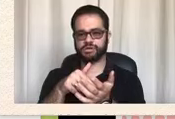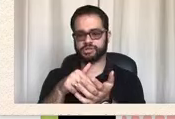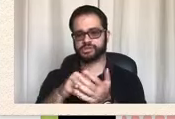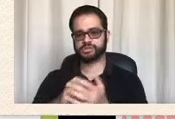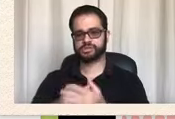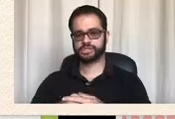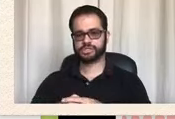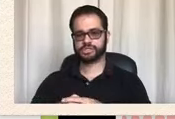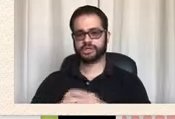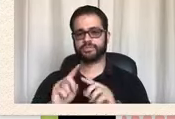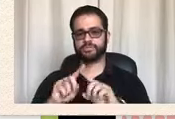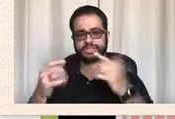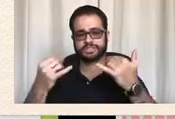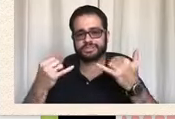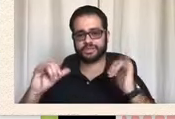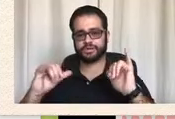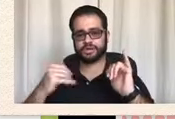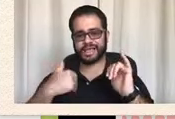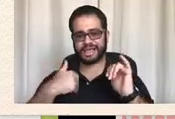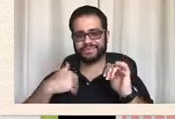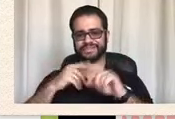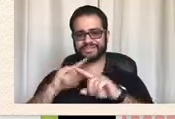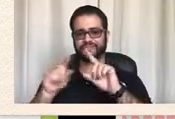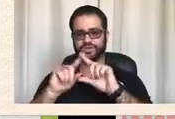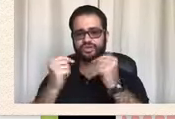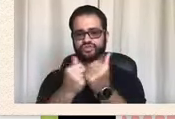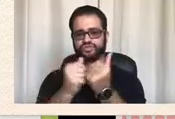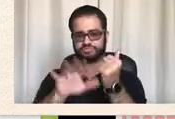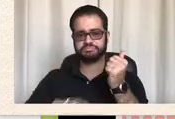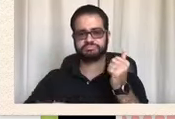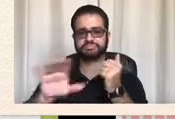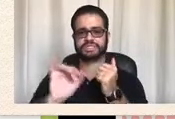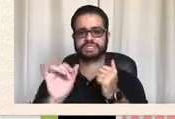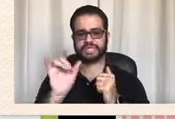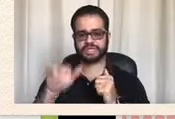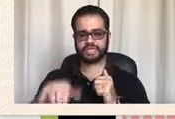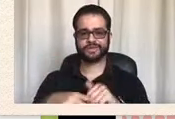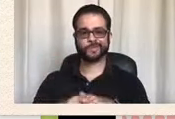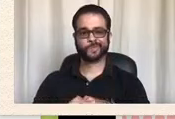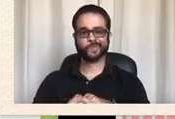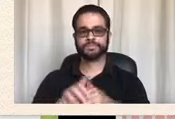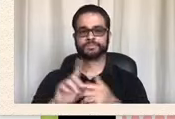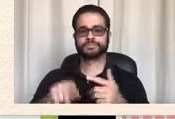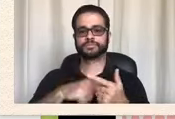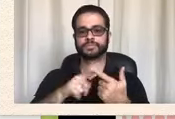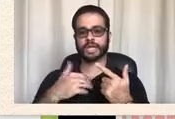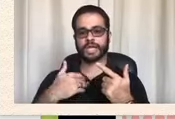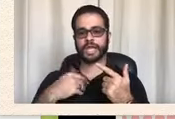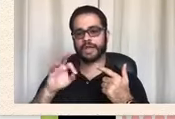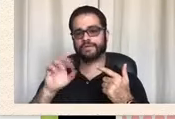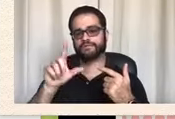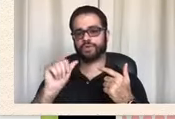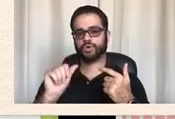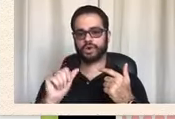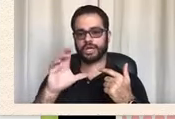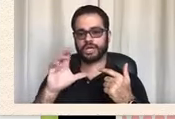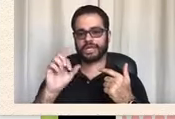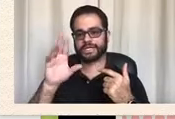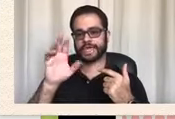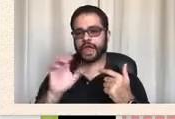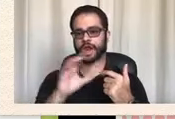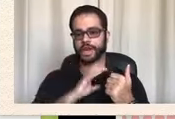there's still kind of groups like that around. And then there's Florida Care Council. A lot of